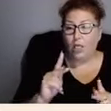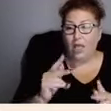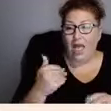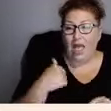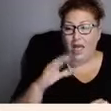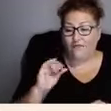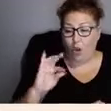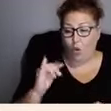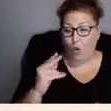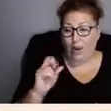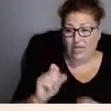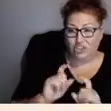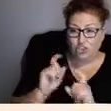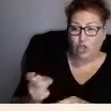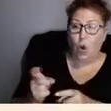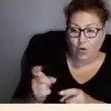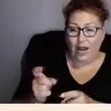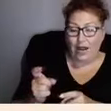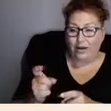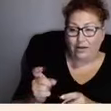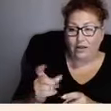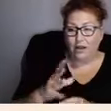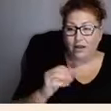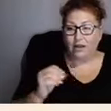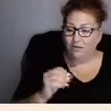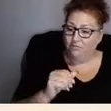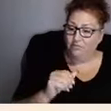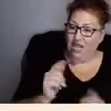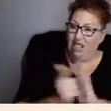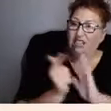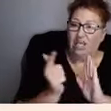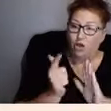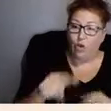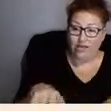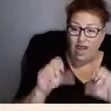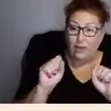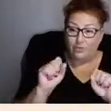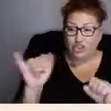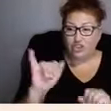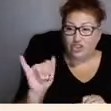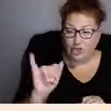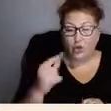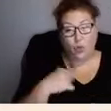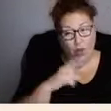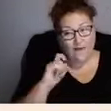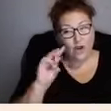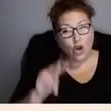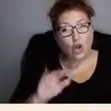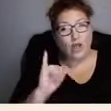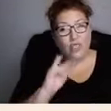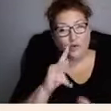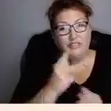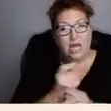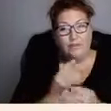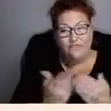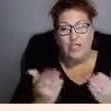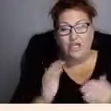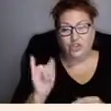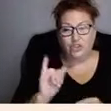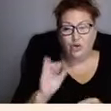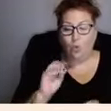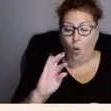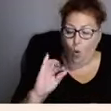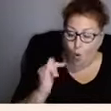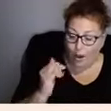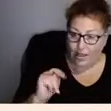donated, and involuntary or illegal adoptions. And so we also have to look at those kind of things in terms of organ donations